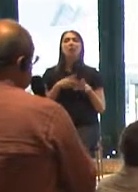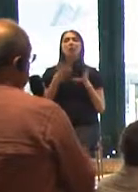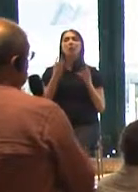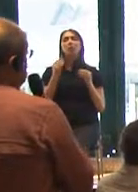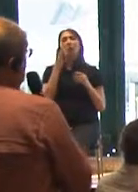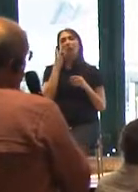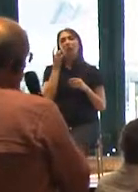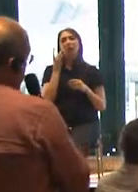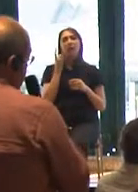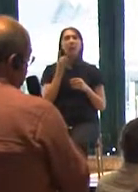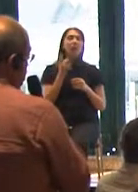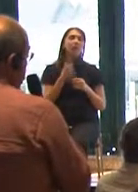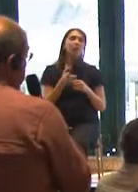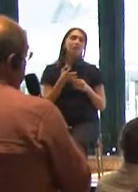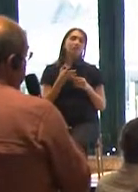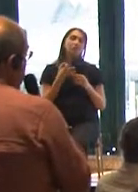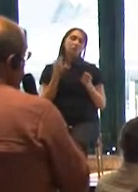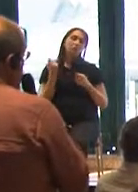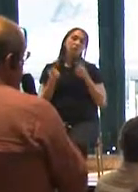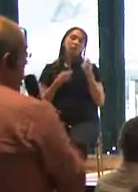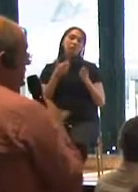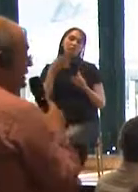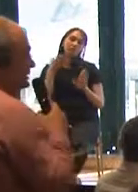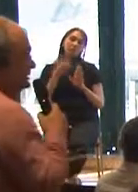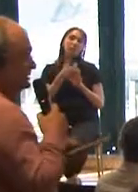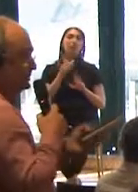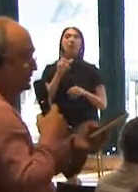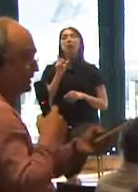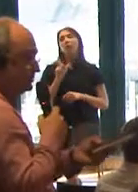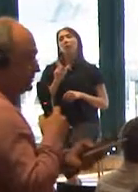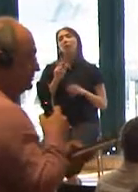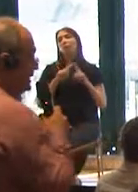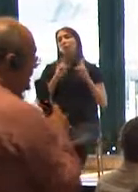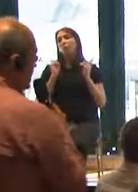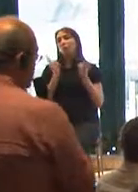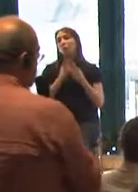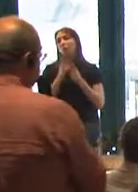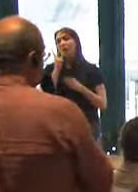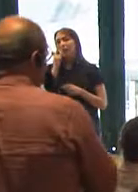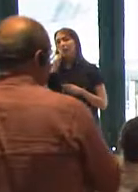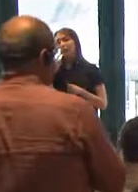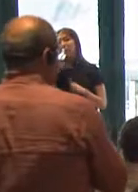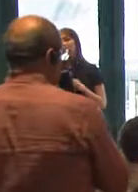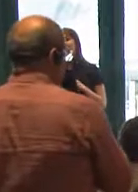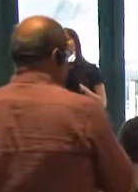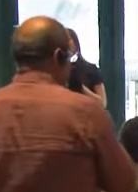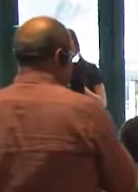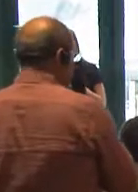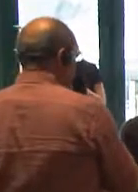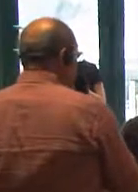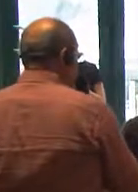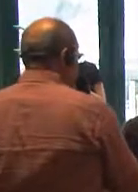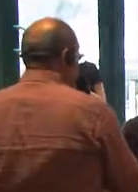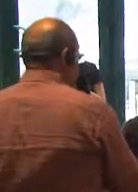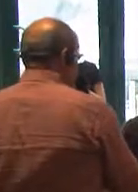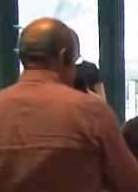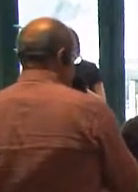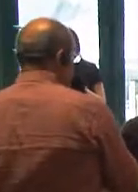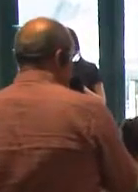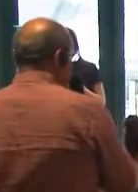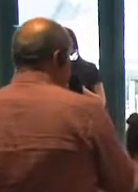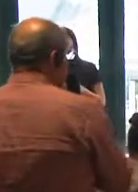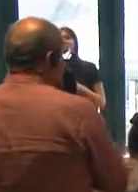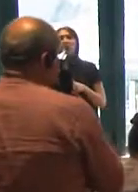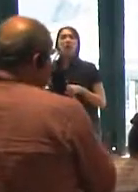a crossroads that the civil society should directly interfere in these